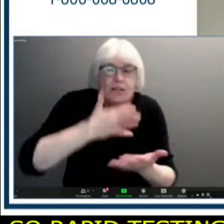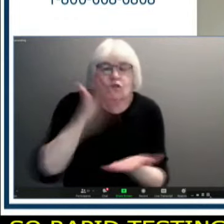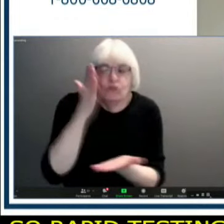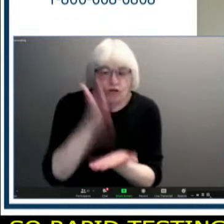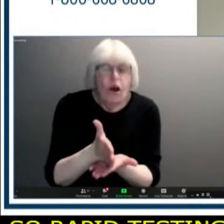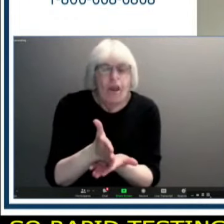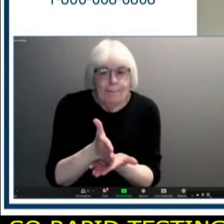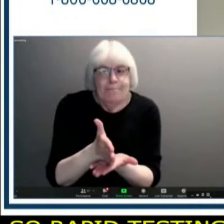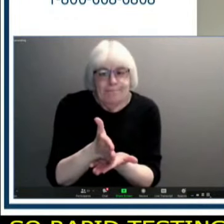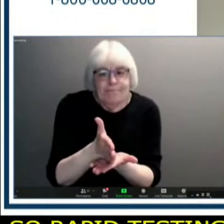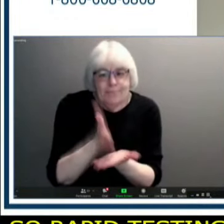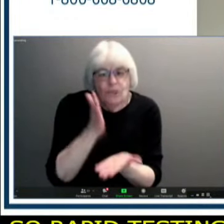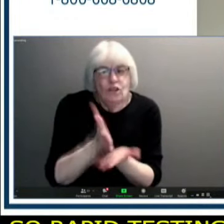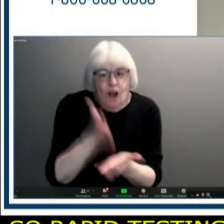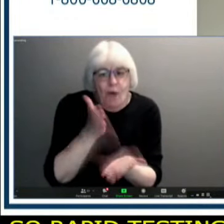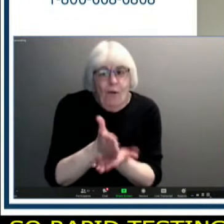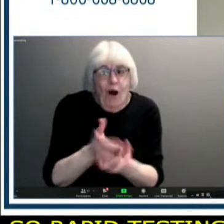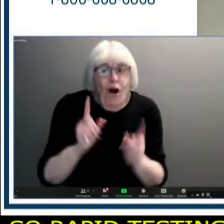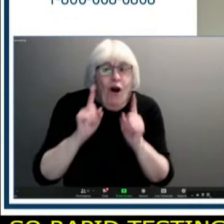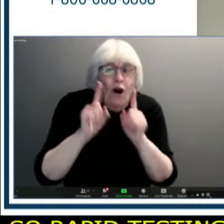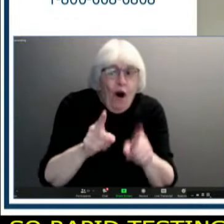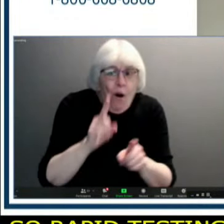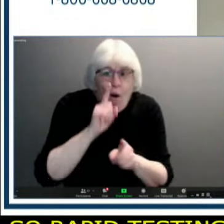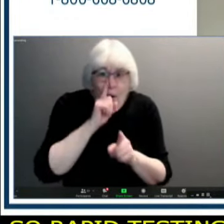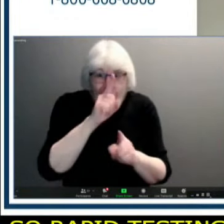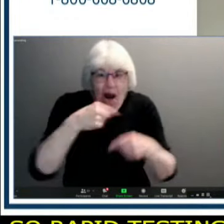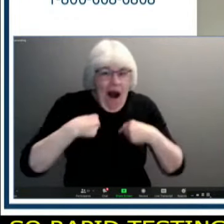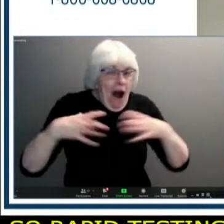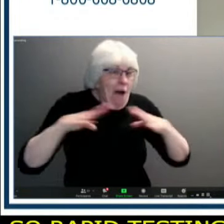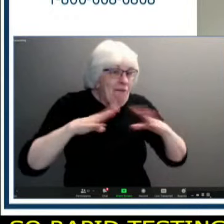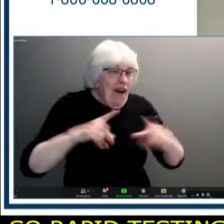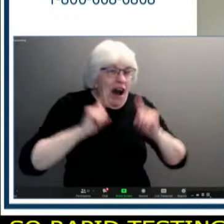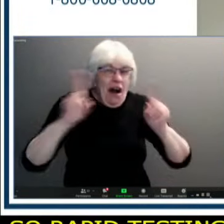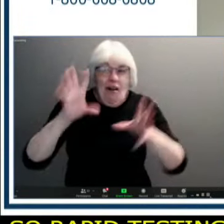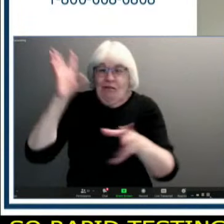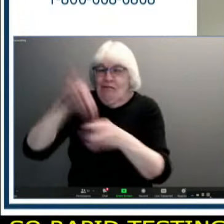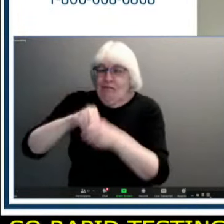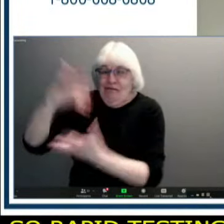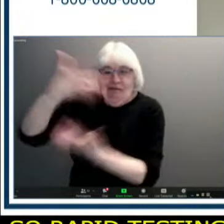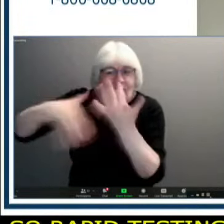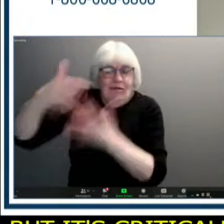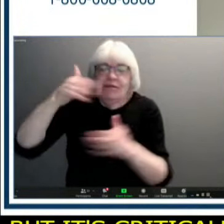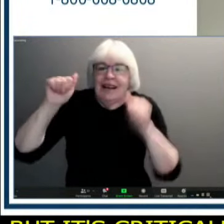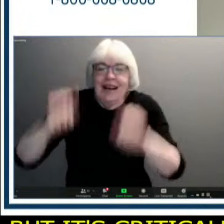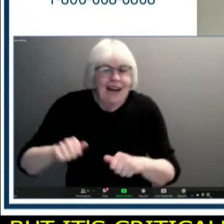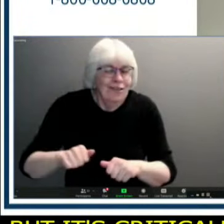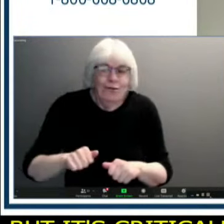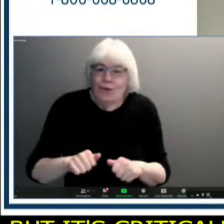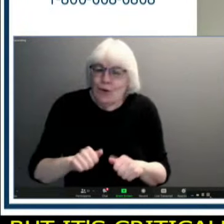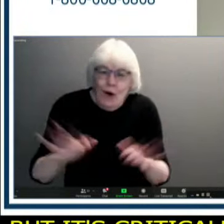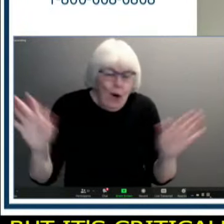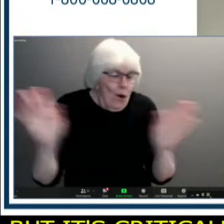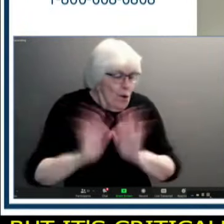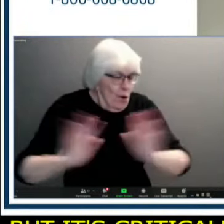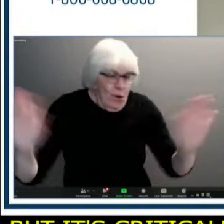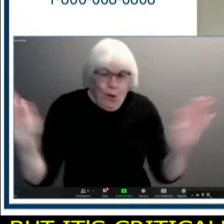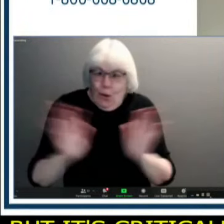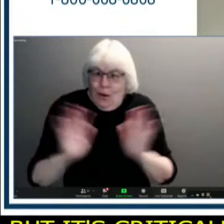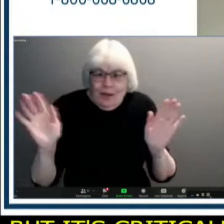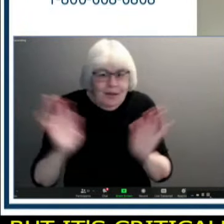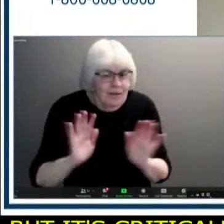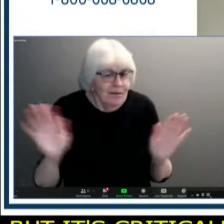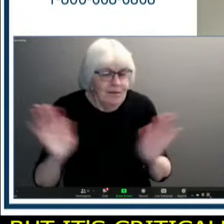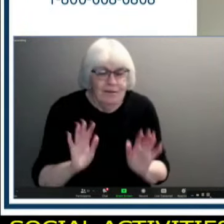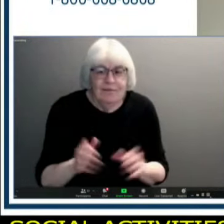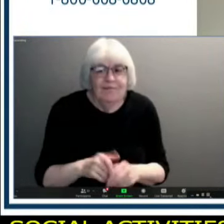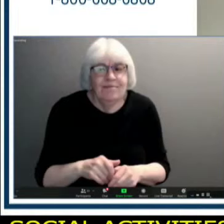use rapid testing as a reason to say, well, I'm okay, I'm negative, I can go continue my social activities. And therefore, we're